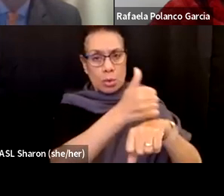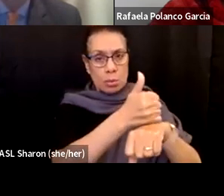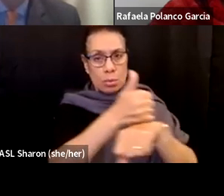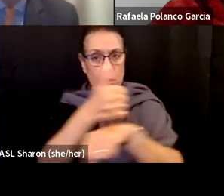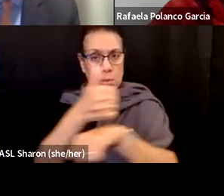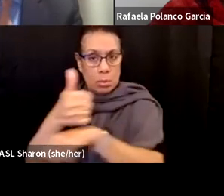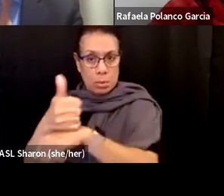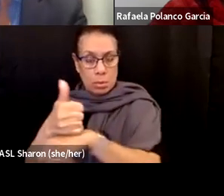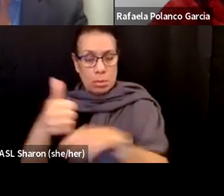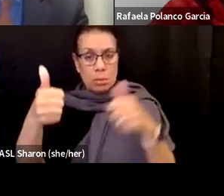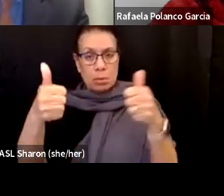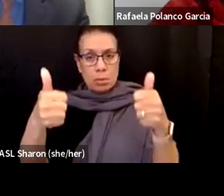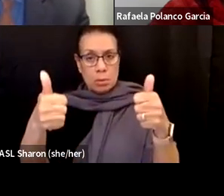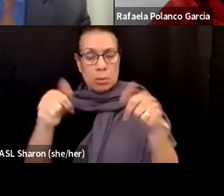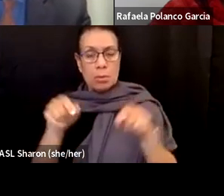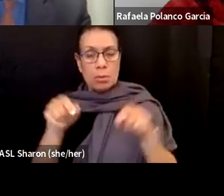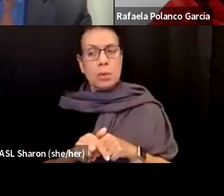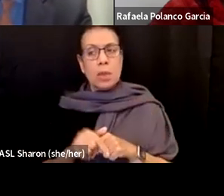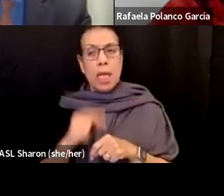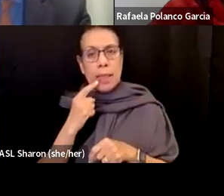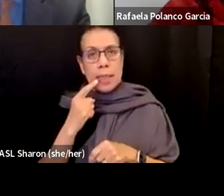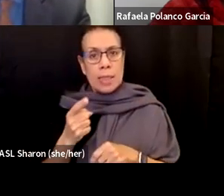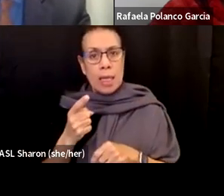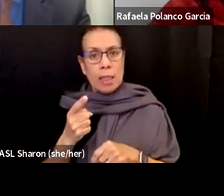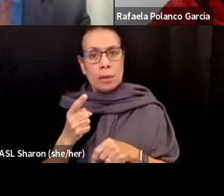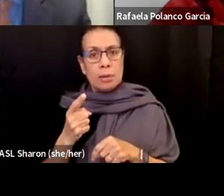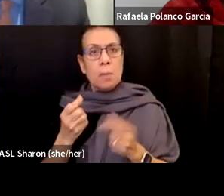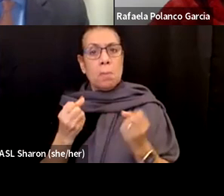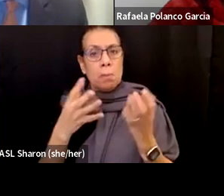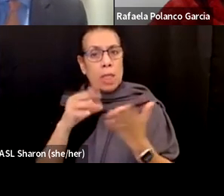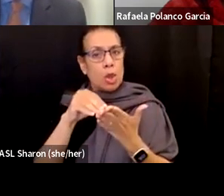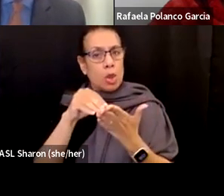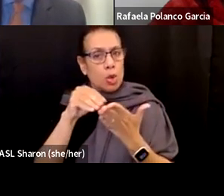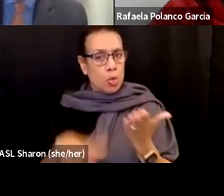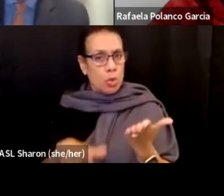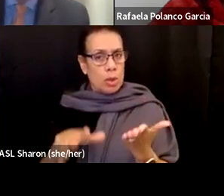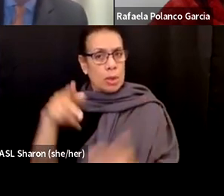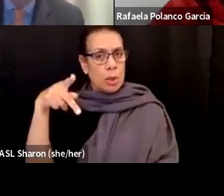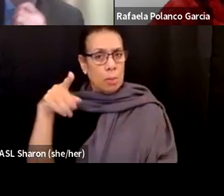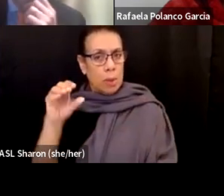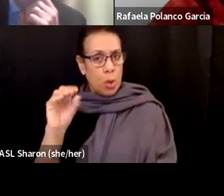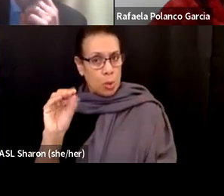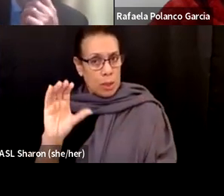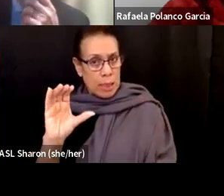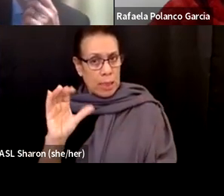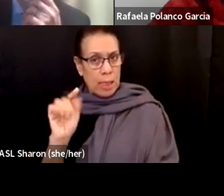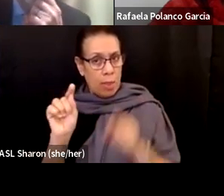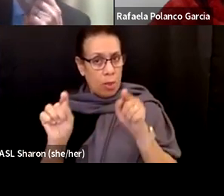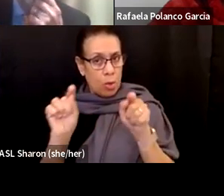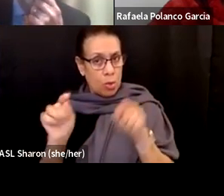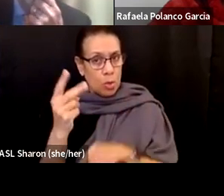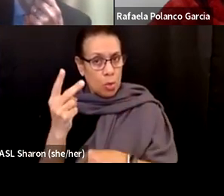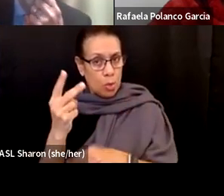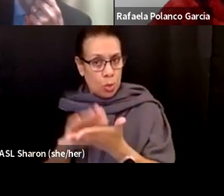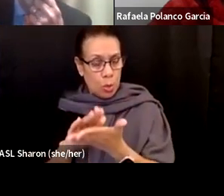understood that the schools had a high population of students of color is it my understanding that it is